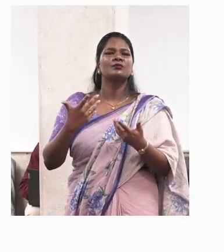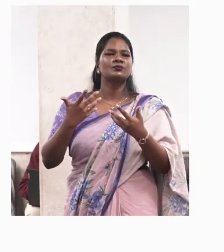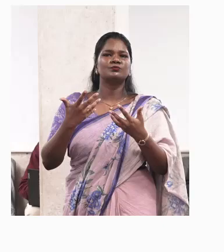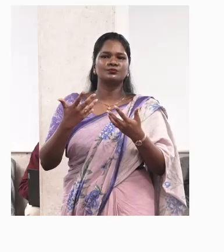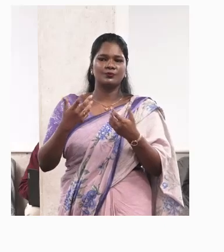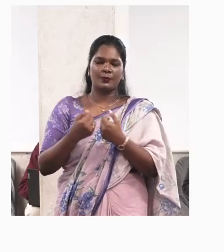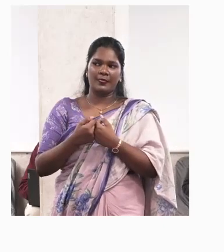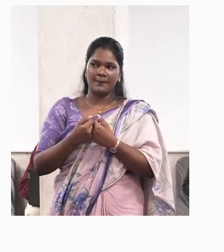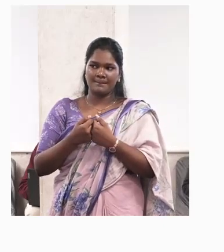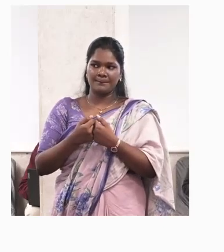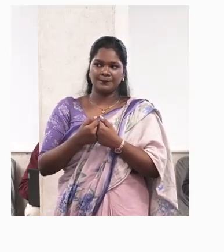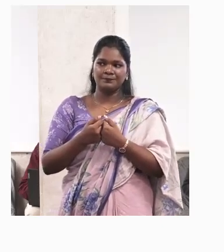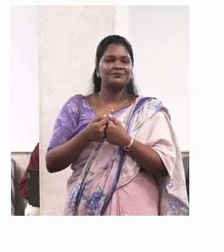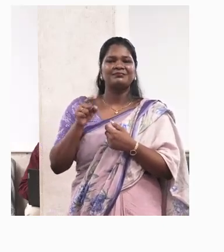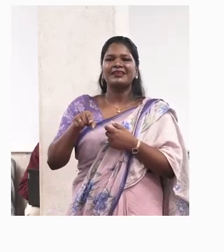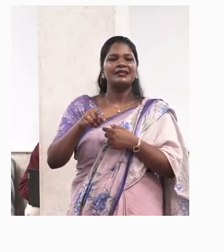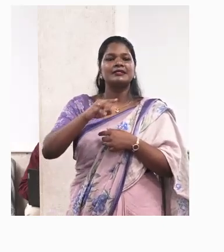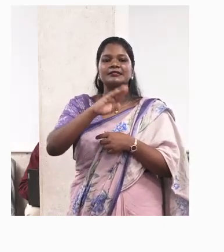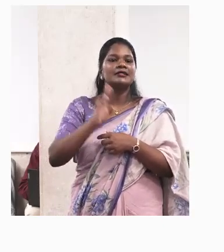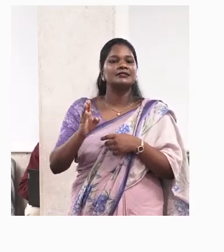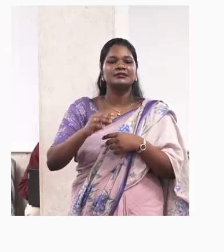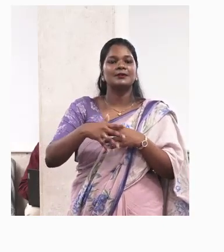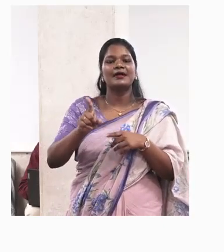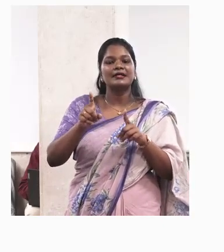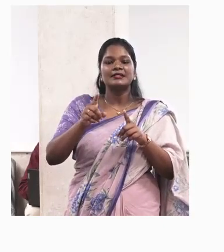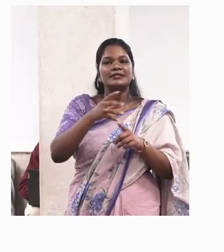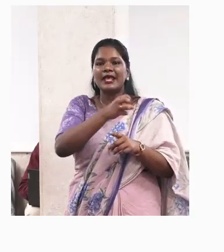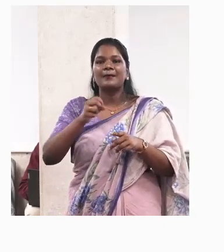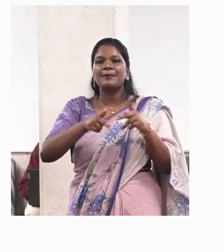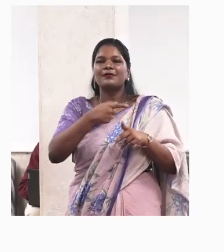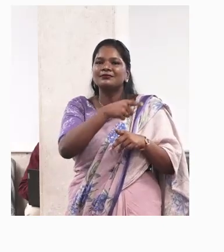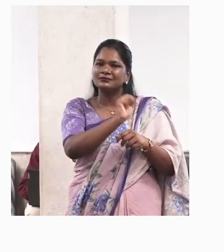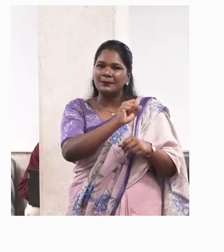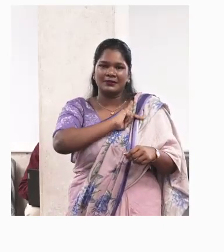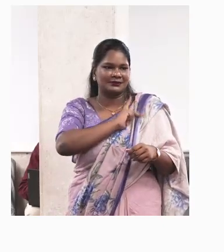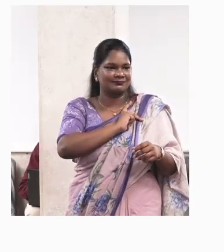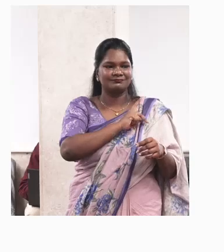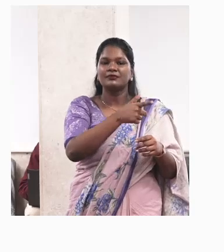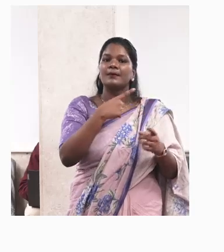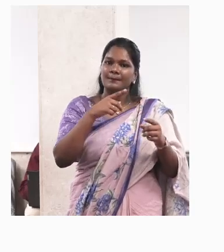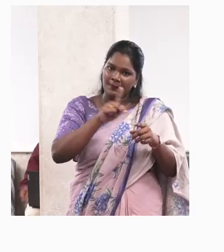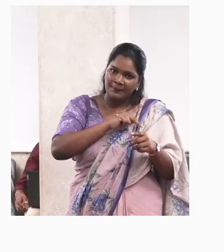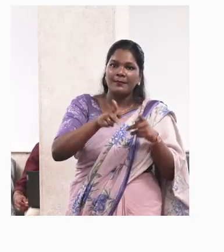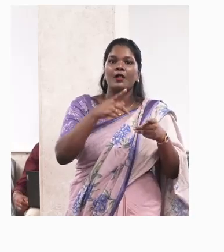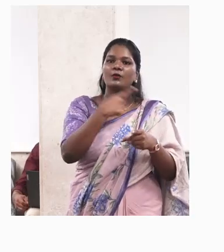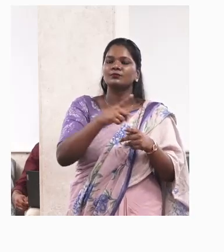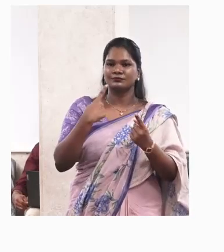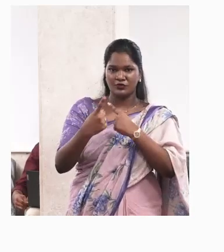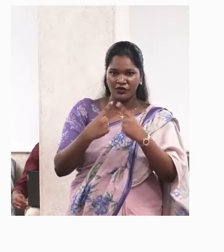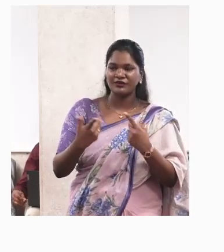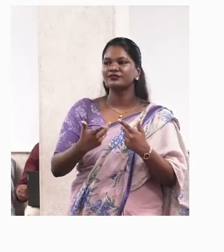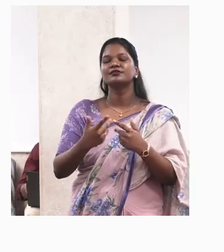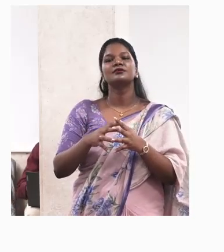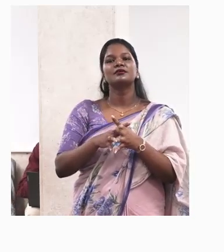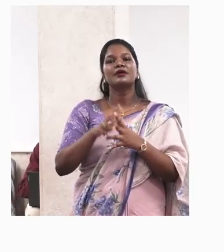that it really doesn't take away the other person's space. Or people also talk about these days that